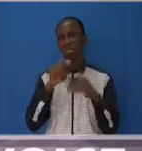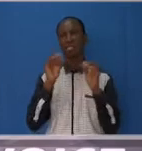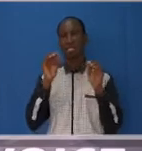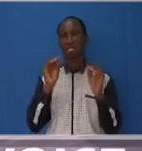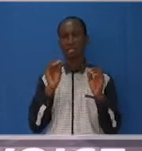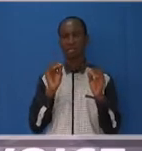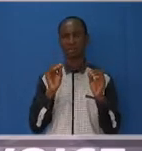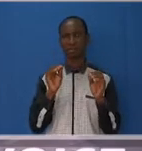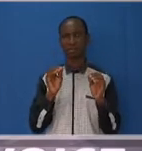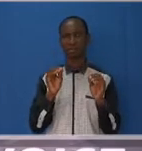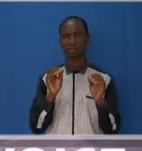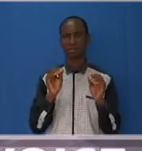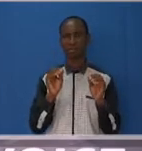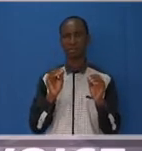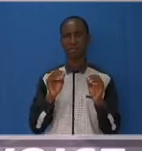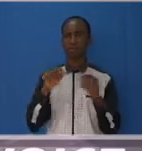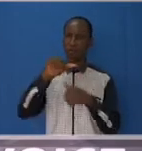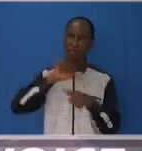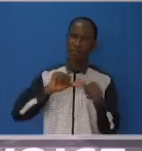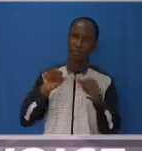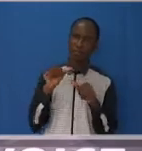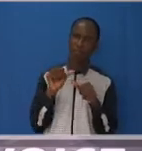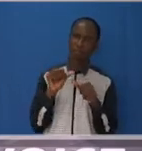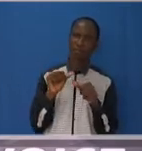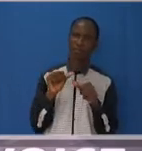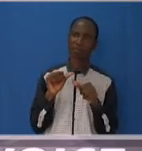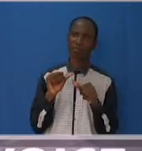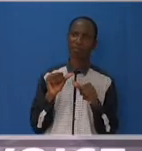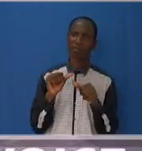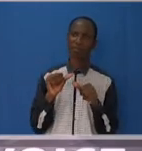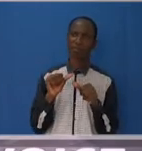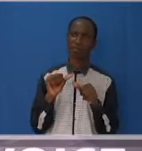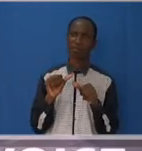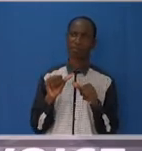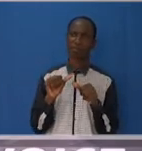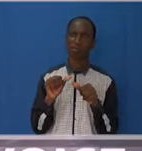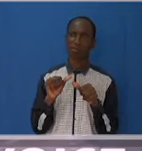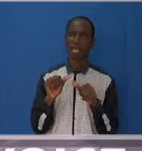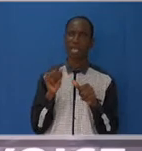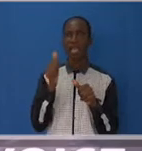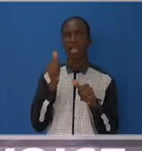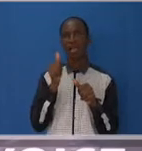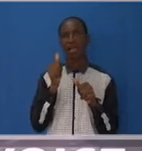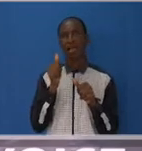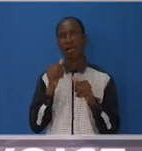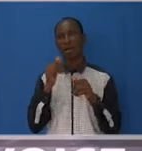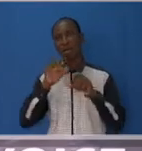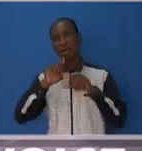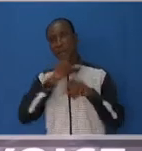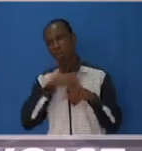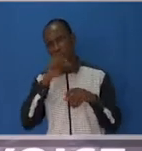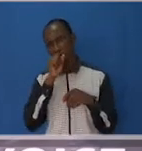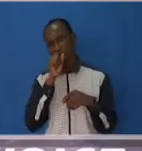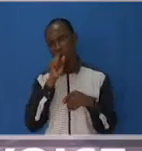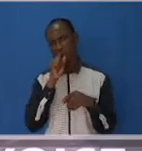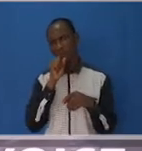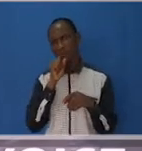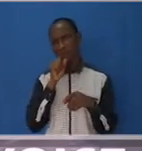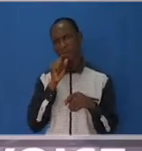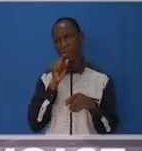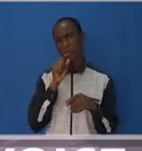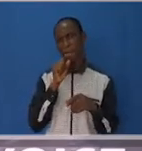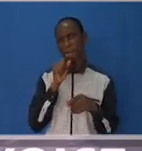doctrine if a fellowship our bonisi giving or collection if a breaking in bread that a ye holy communion